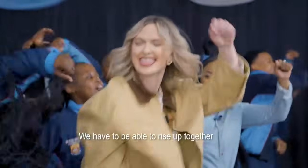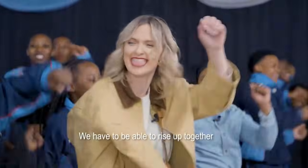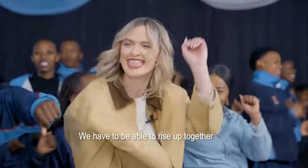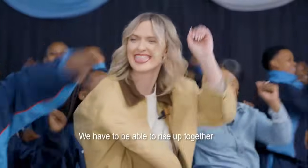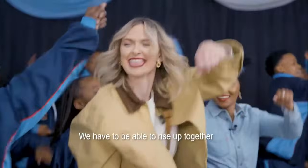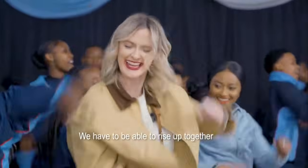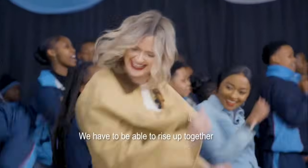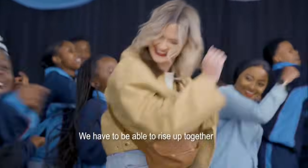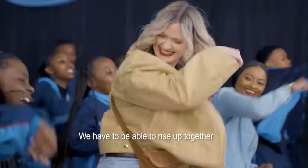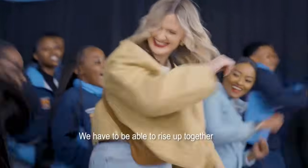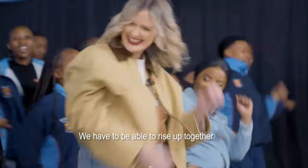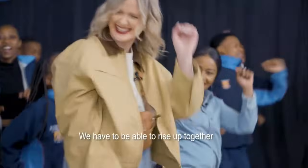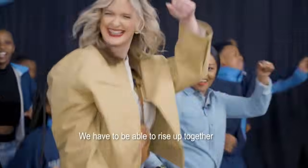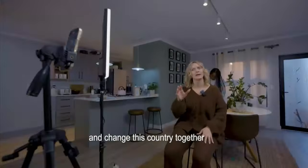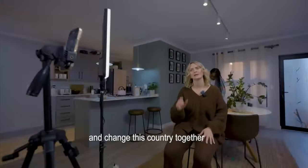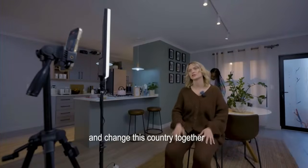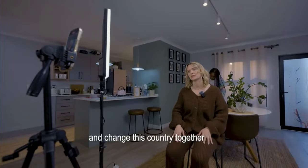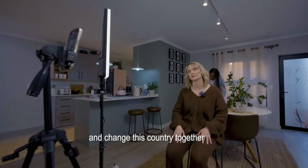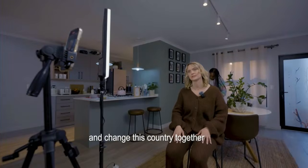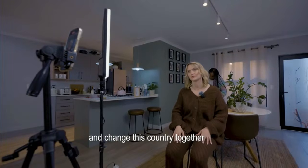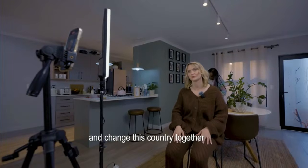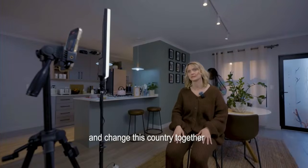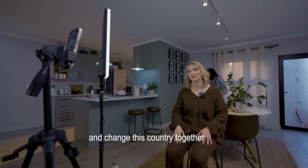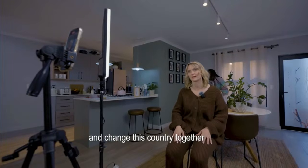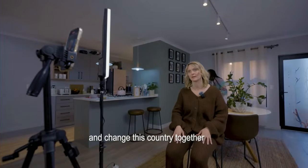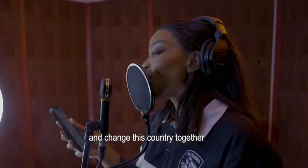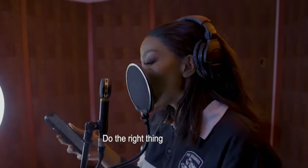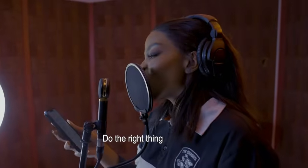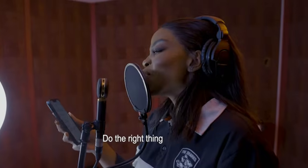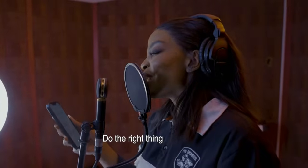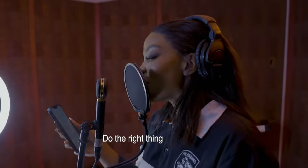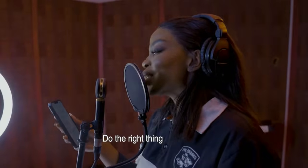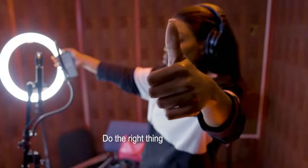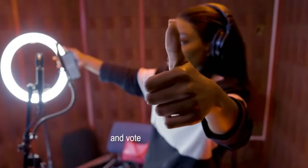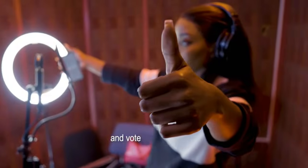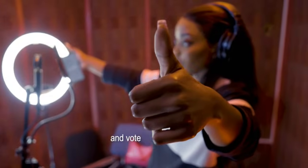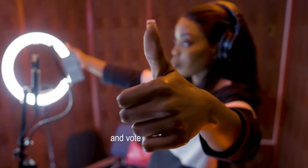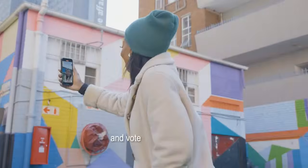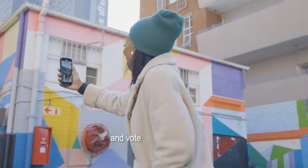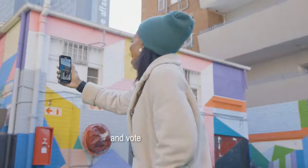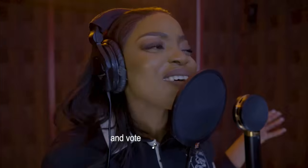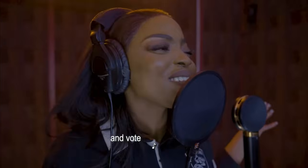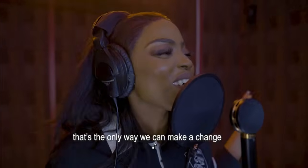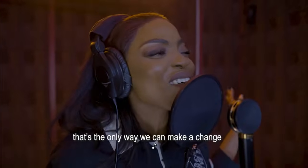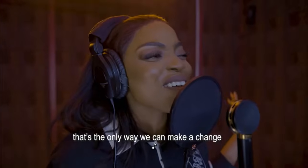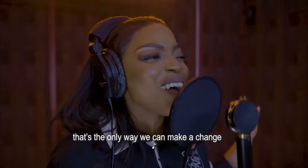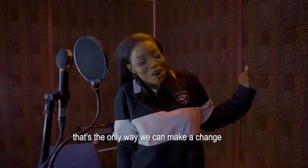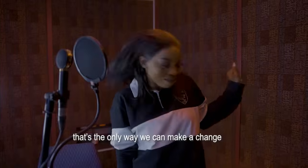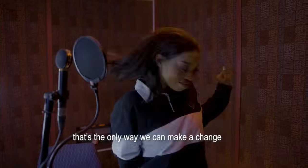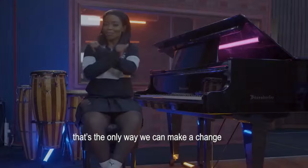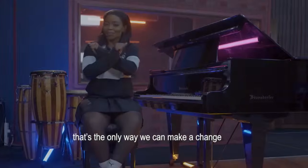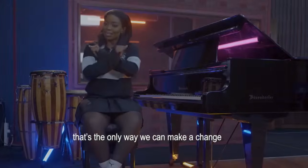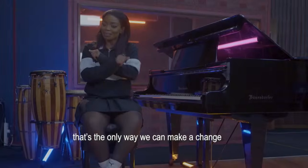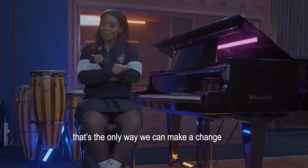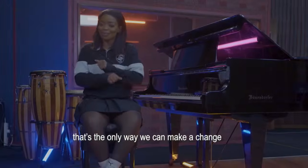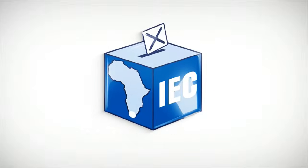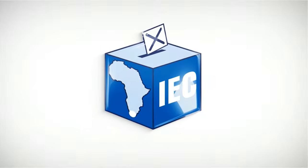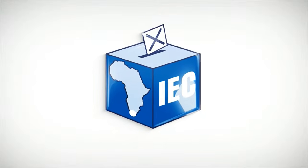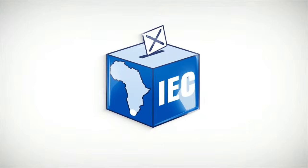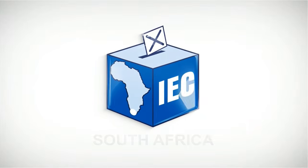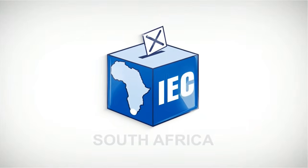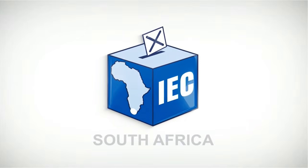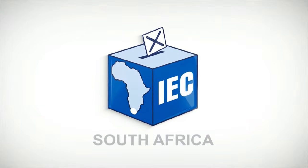We have to be able to rise up together and change this country together. Do the right thing and vote. That's the only way we can make a